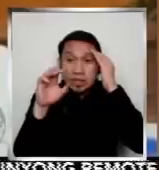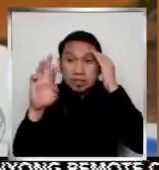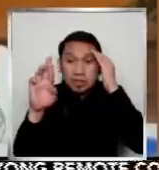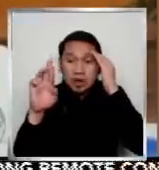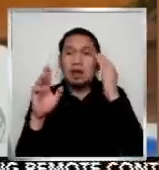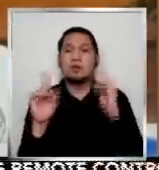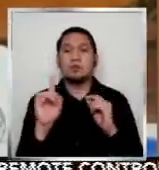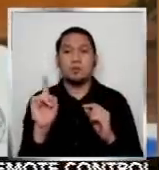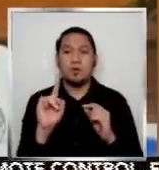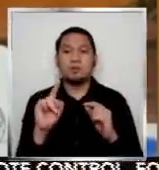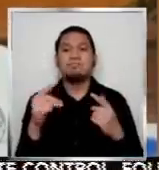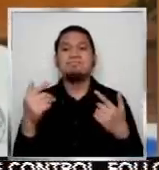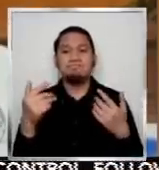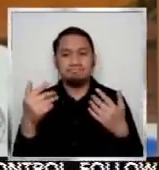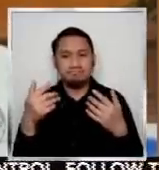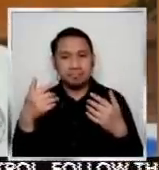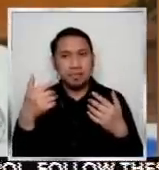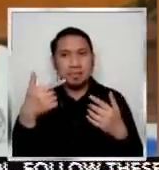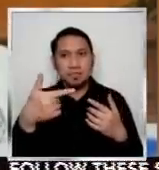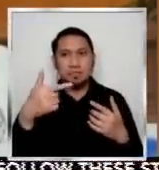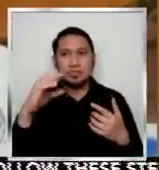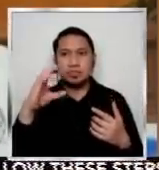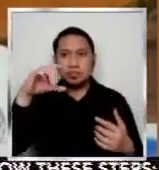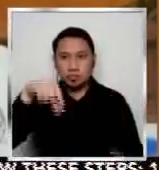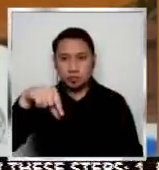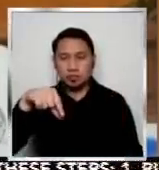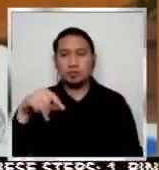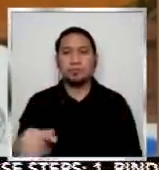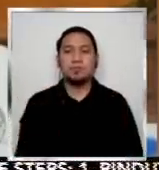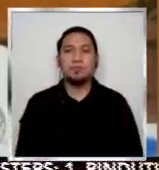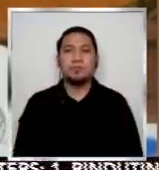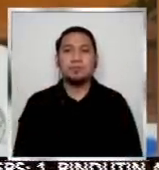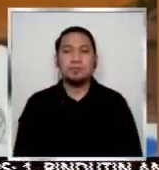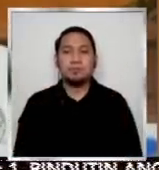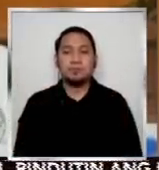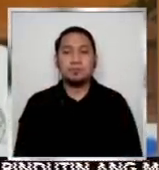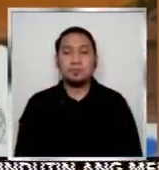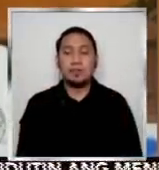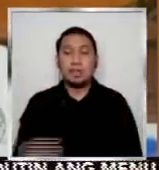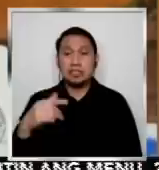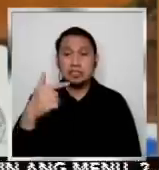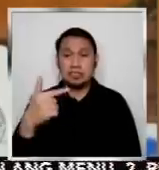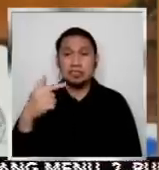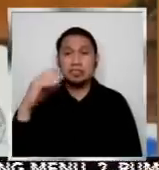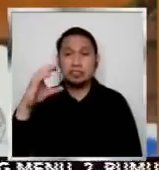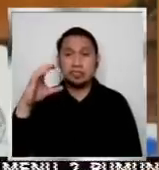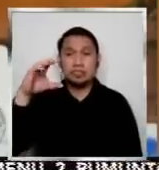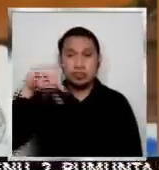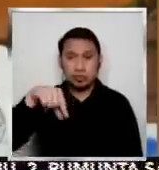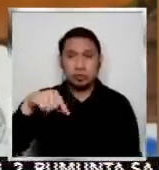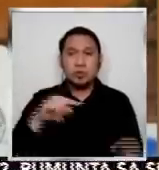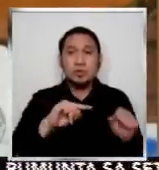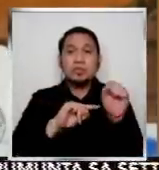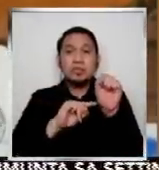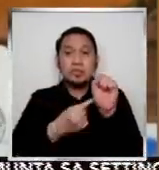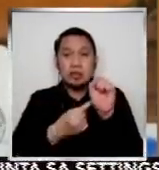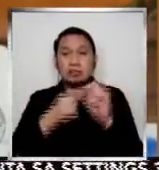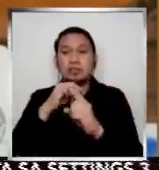the General Community Quarantine or the GCQ starting June